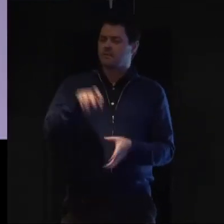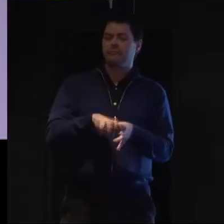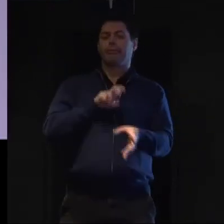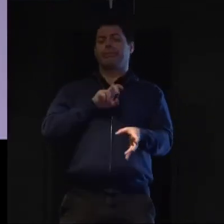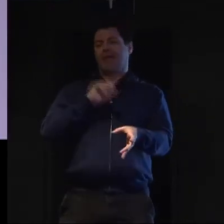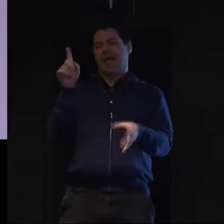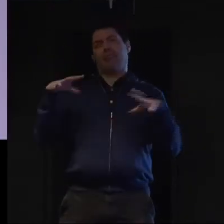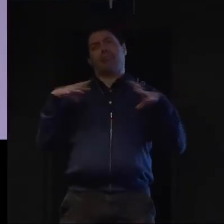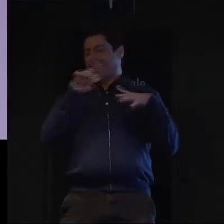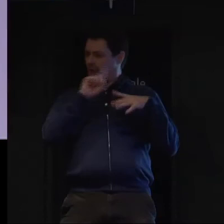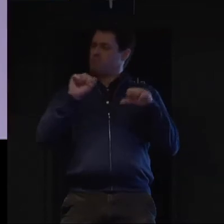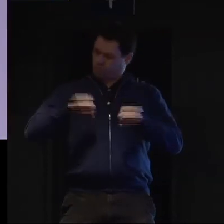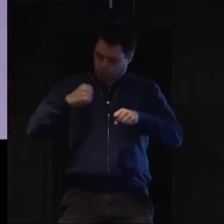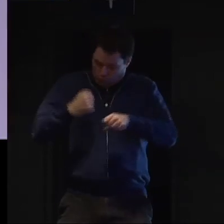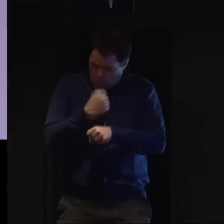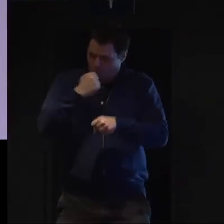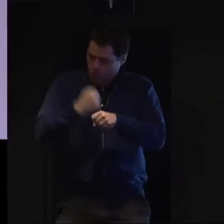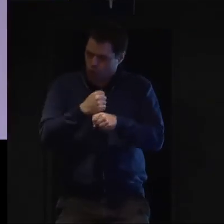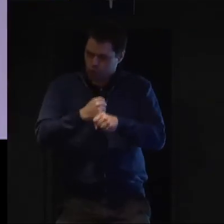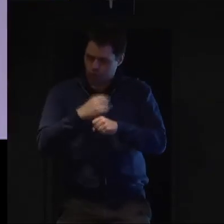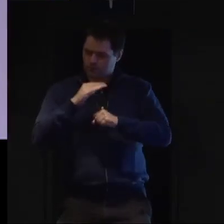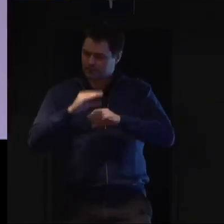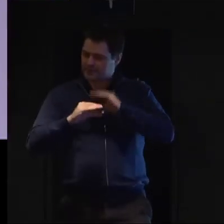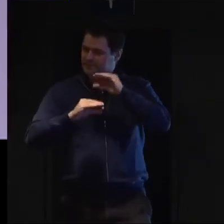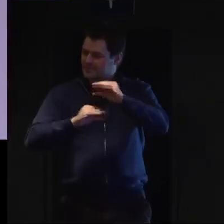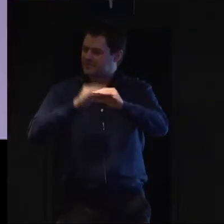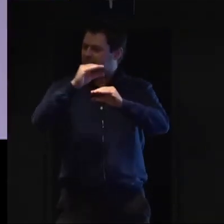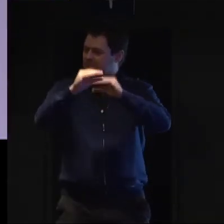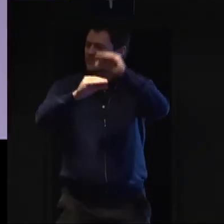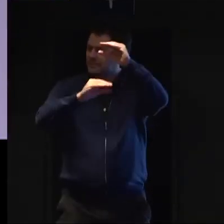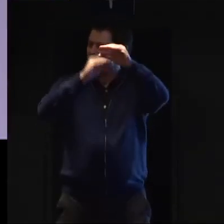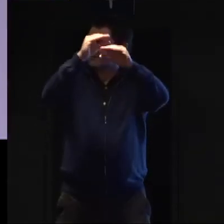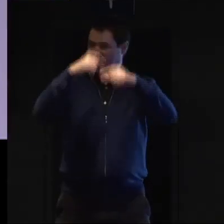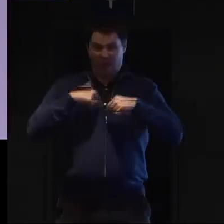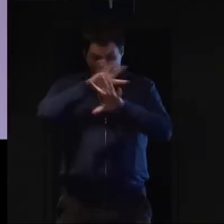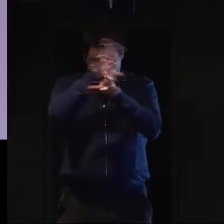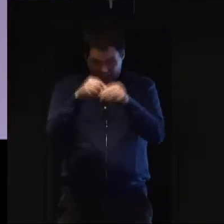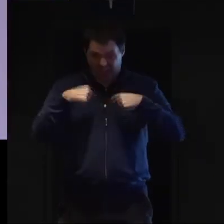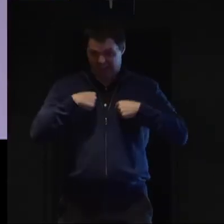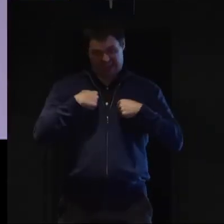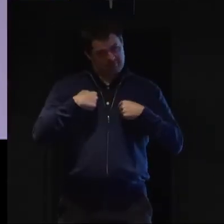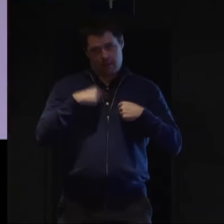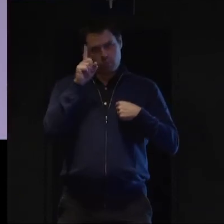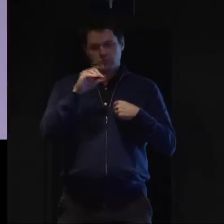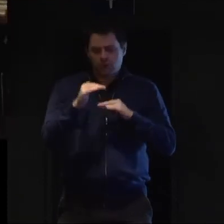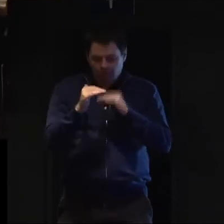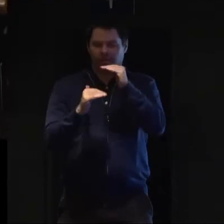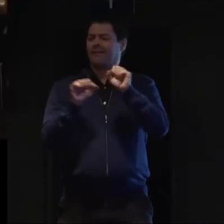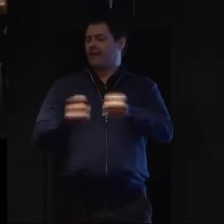like to leave with you. There's no better one. Let's move forward strongly and with great passion. Thank you very much.